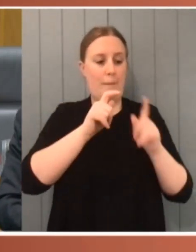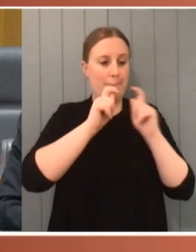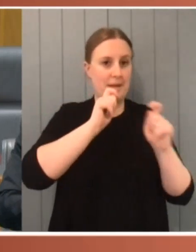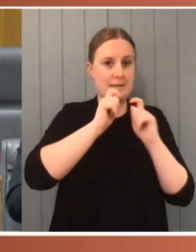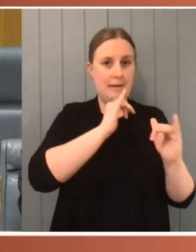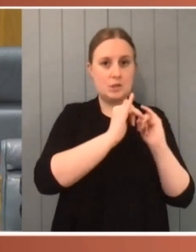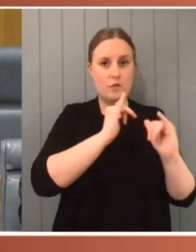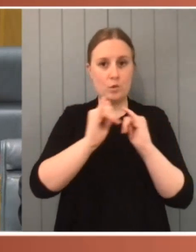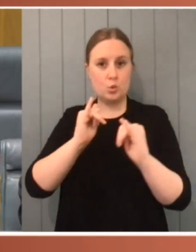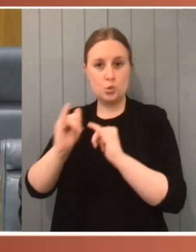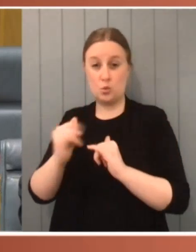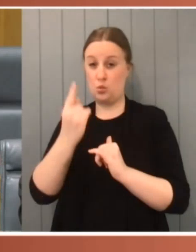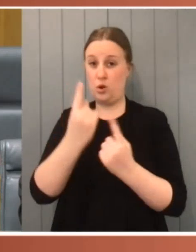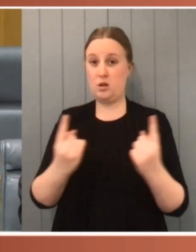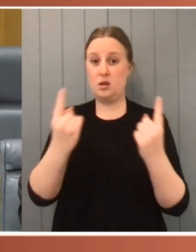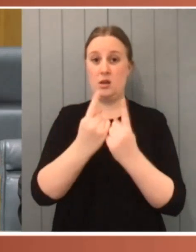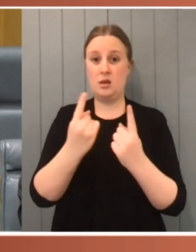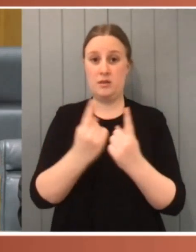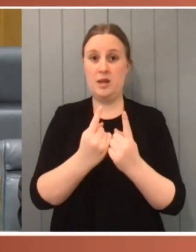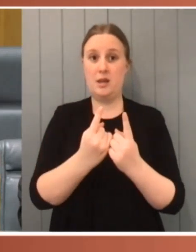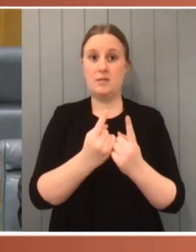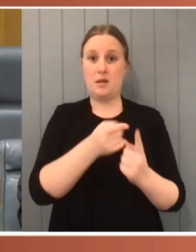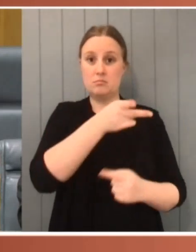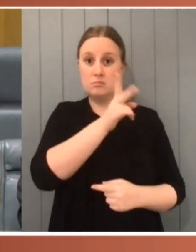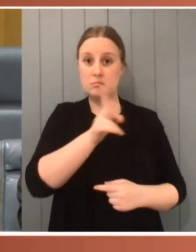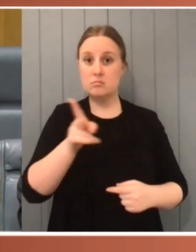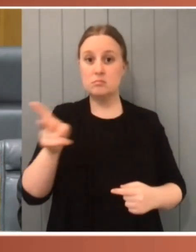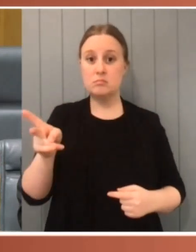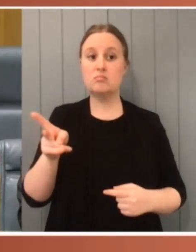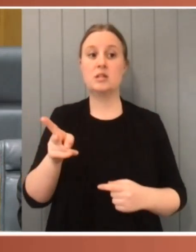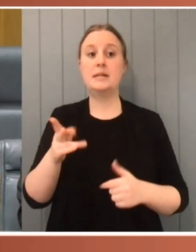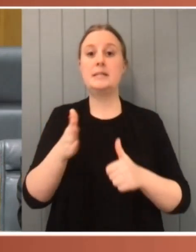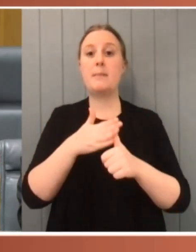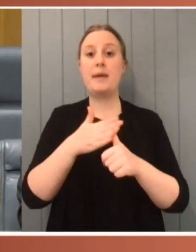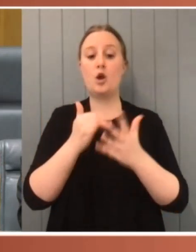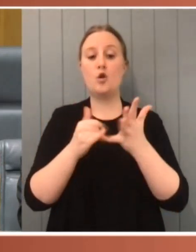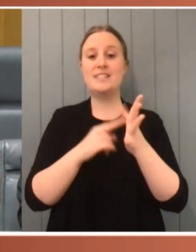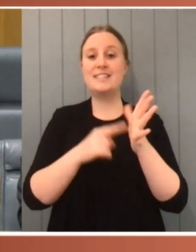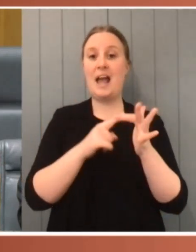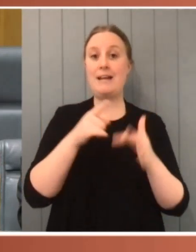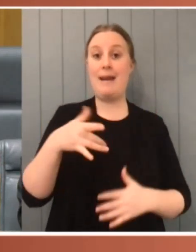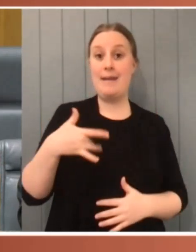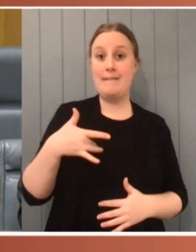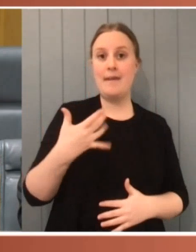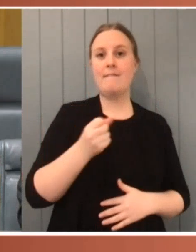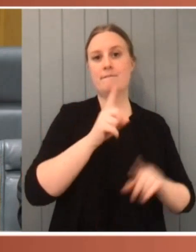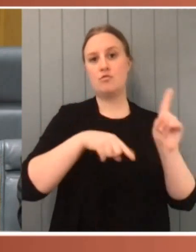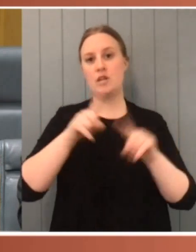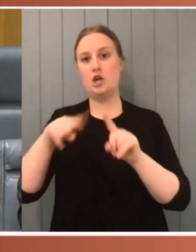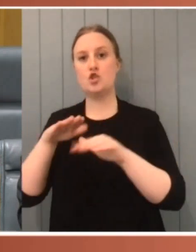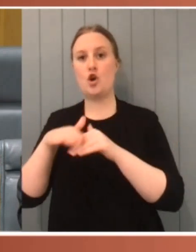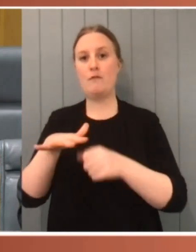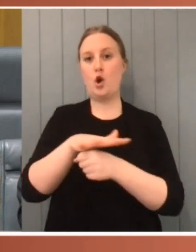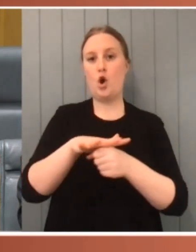became apparent, depending on what state you're in, there was variation in terms of whether local government